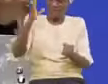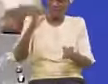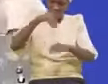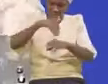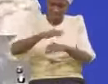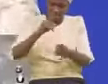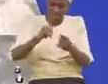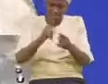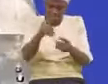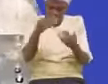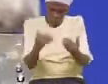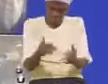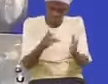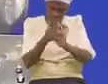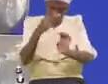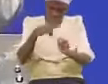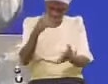Mabon se vak bo vifila.